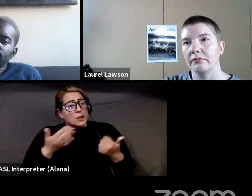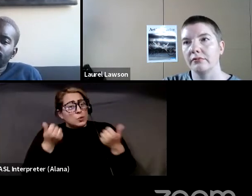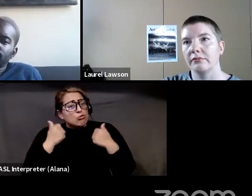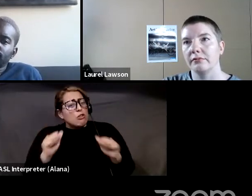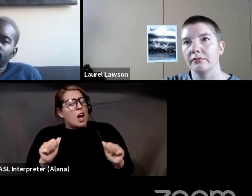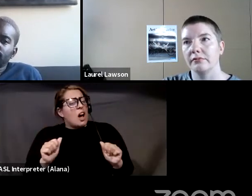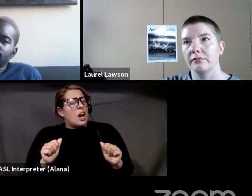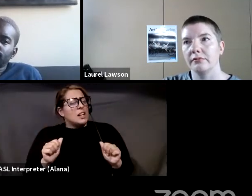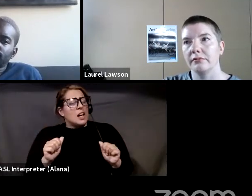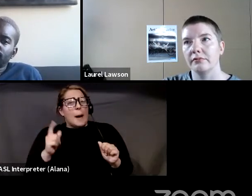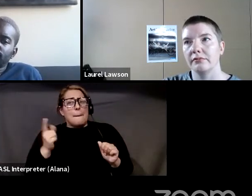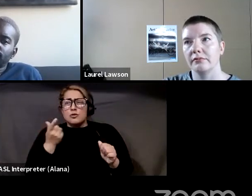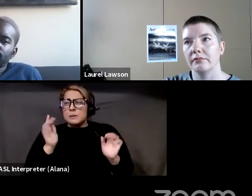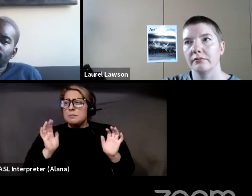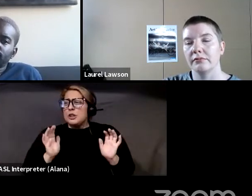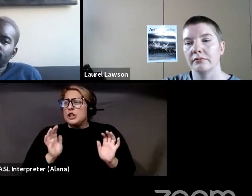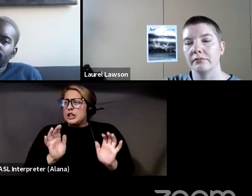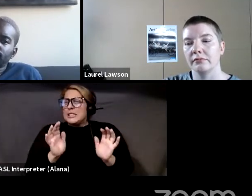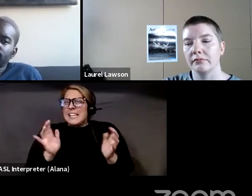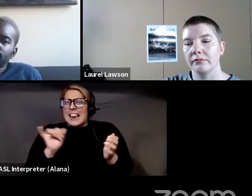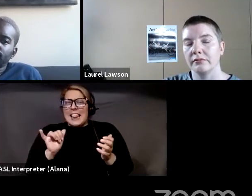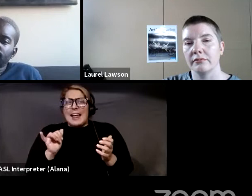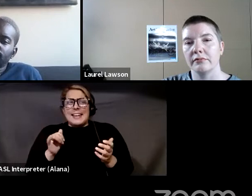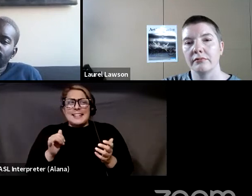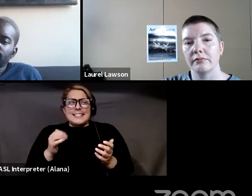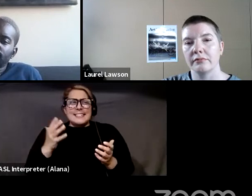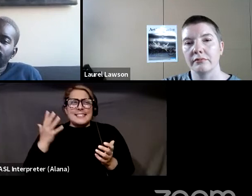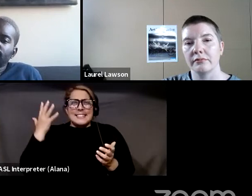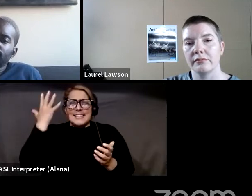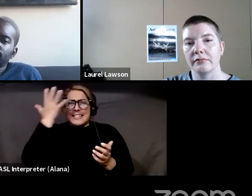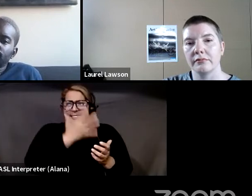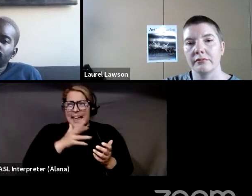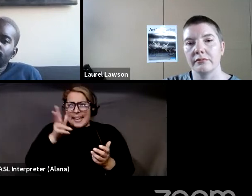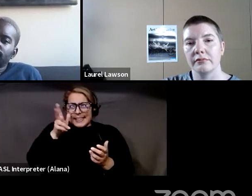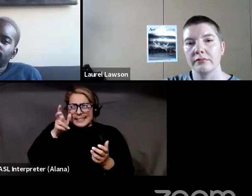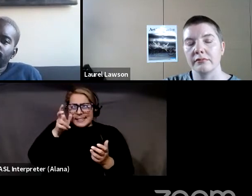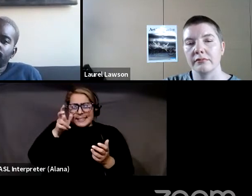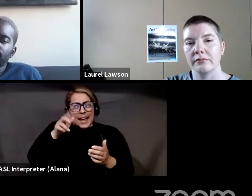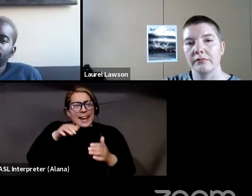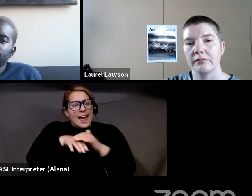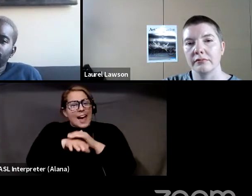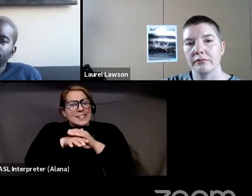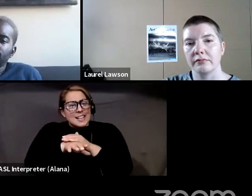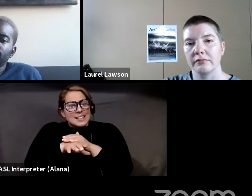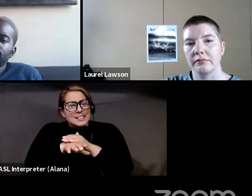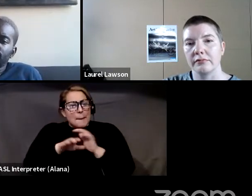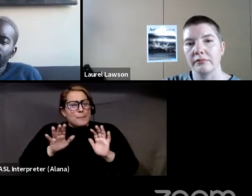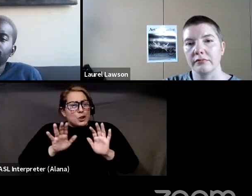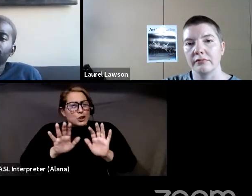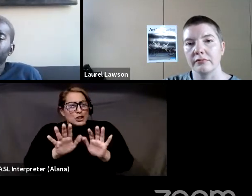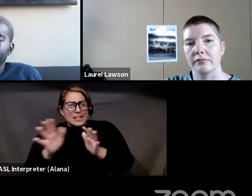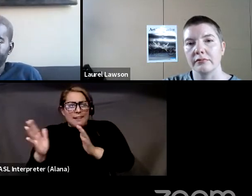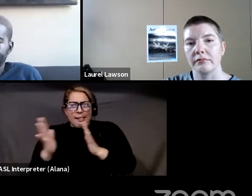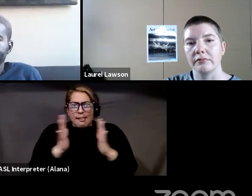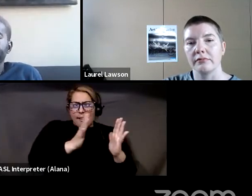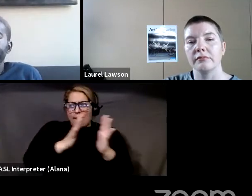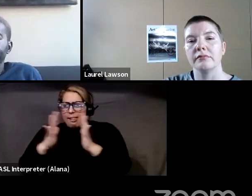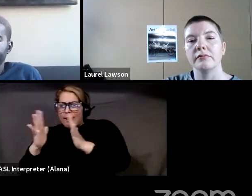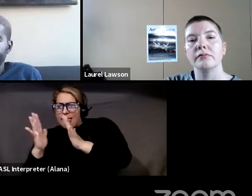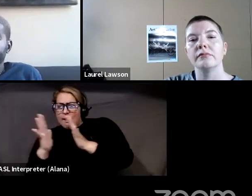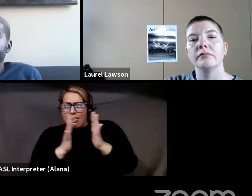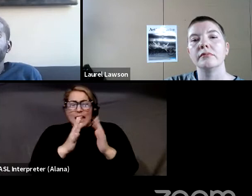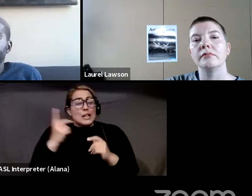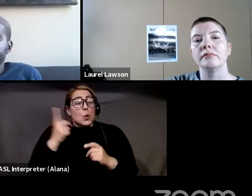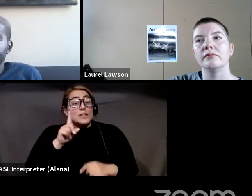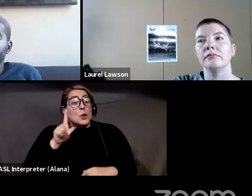Just pushing between like aesthetics and access, right? That's always a question, well, a